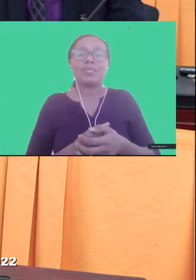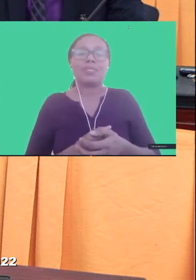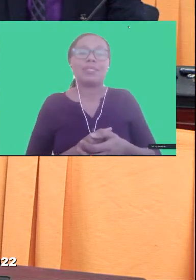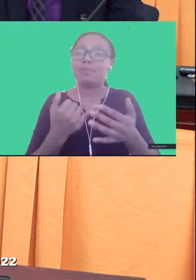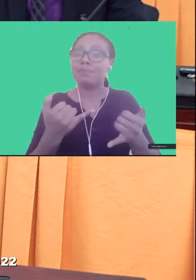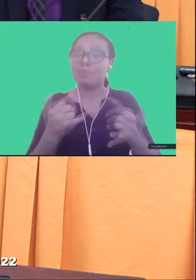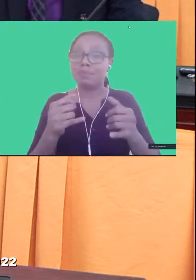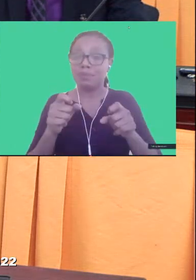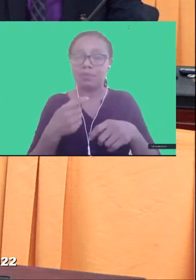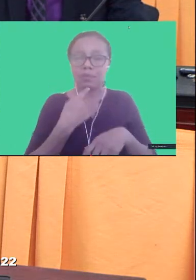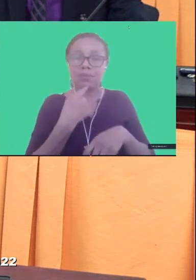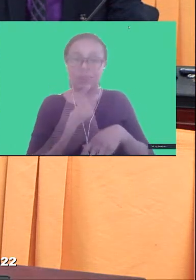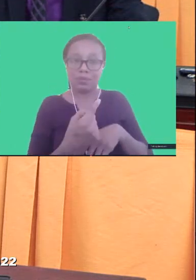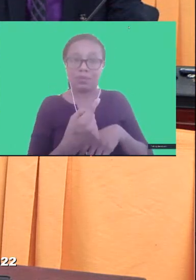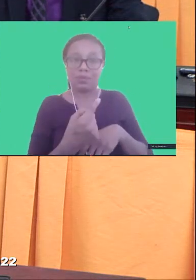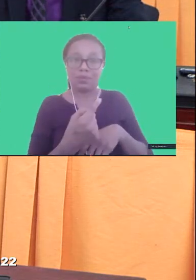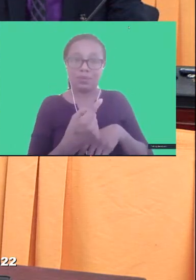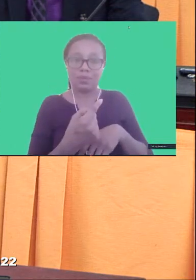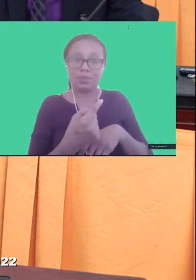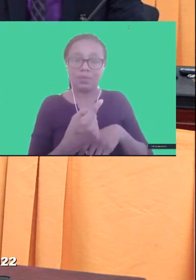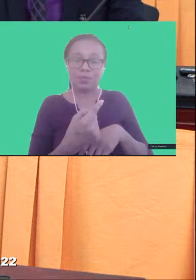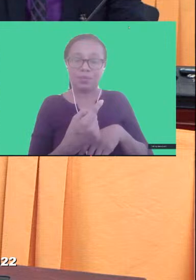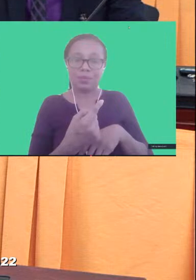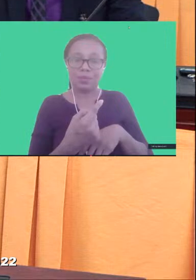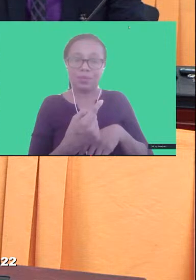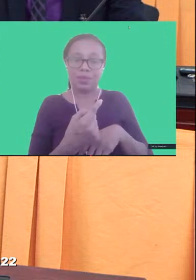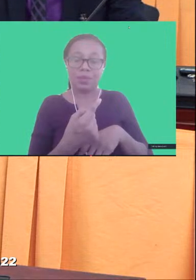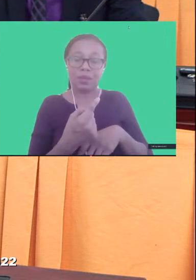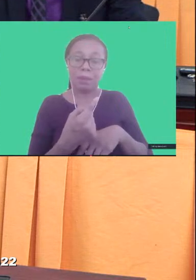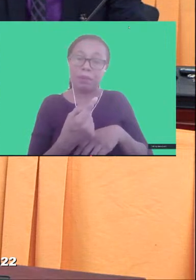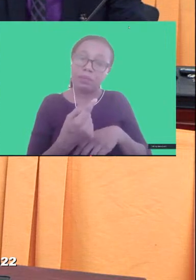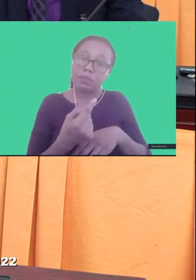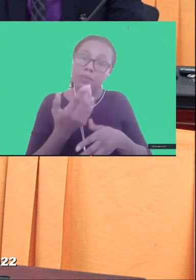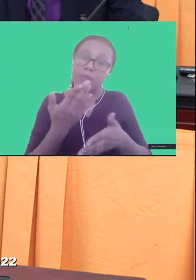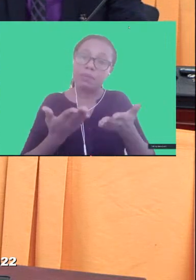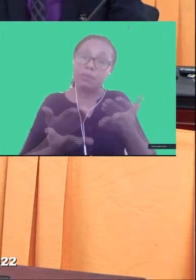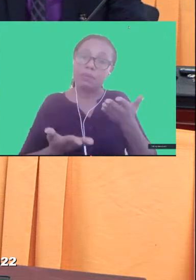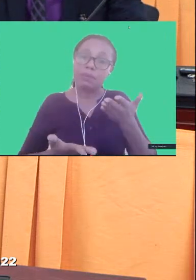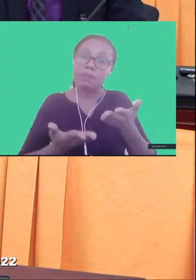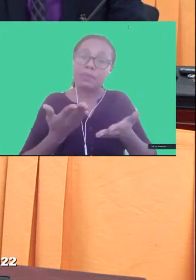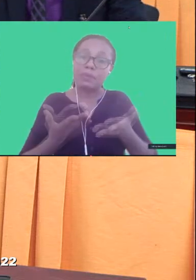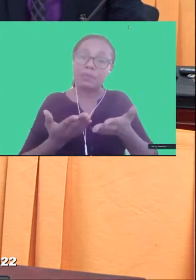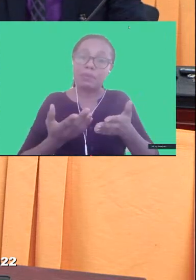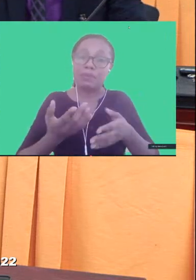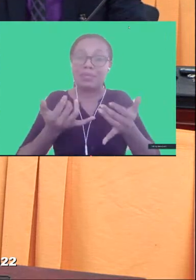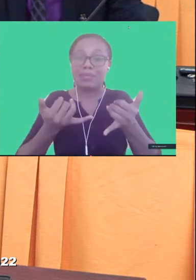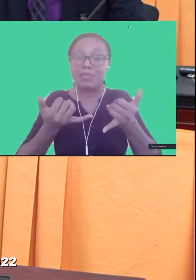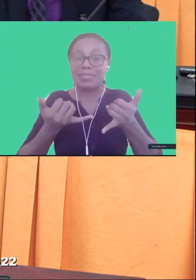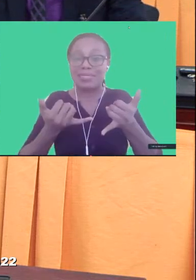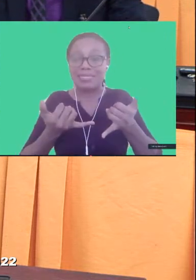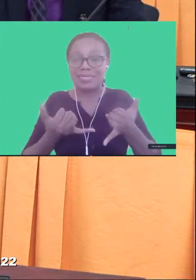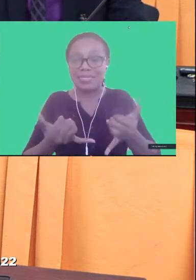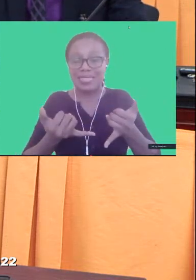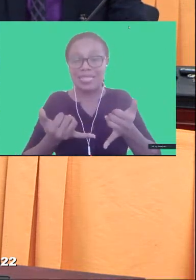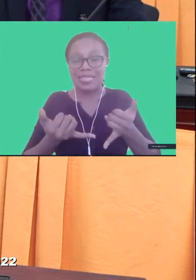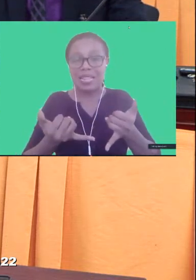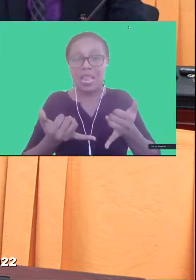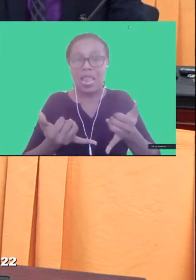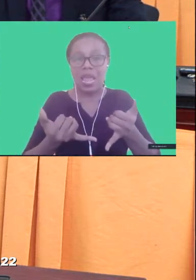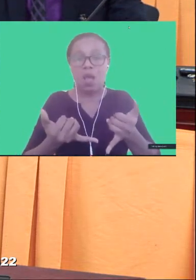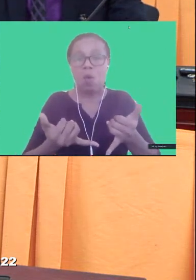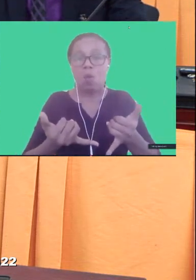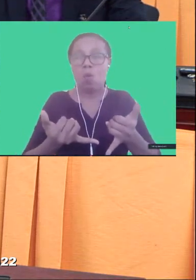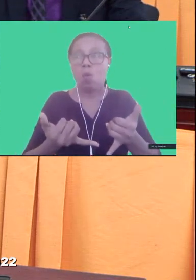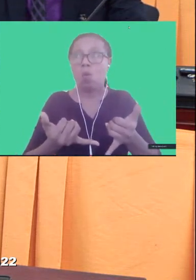not the appropriate part of the option of menus for the menu of options